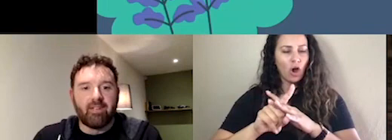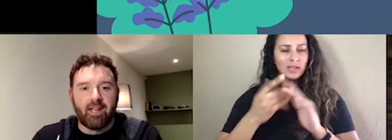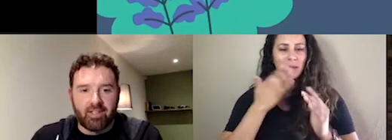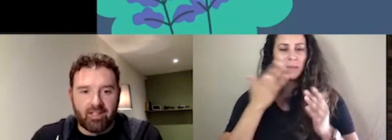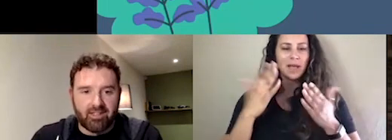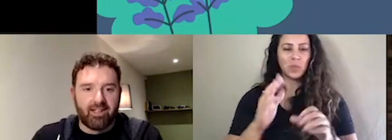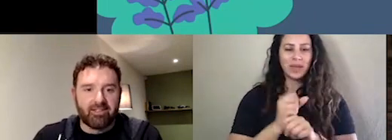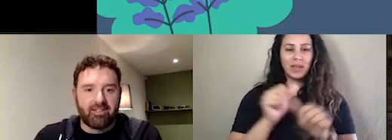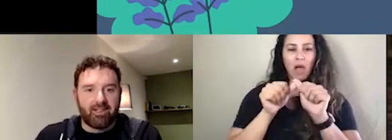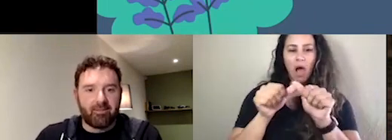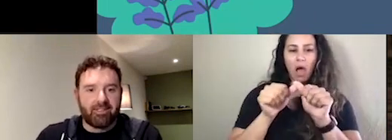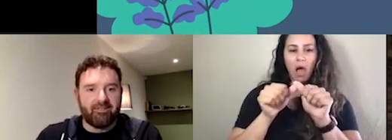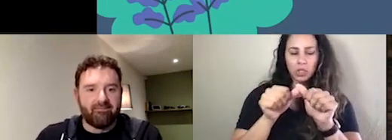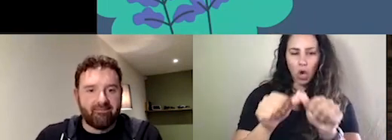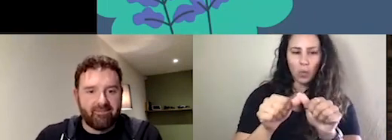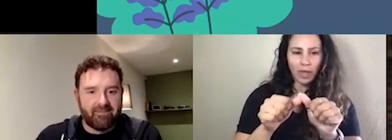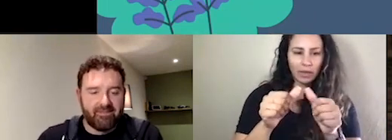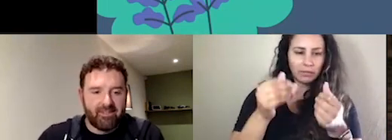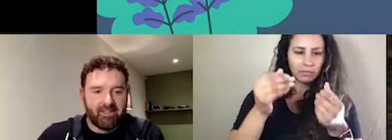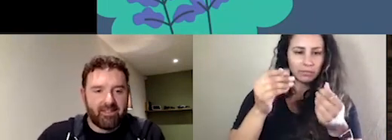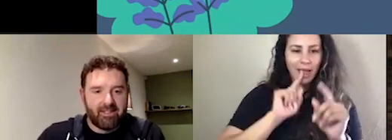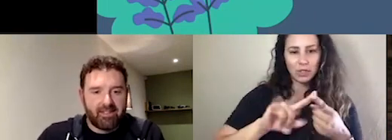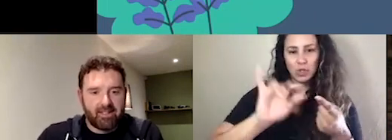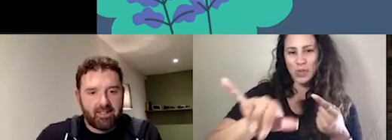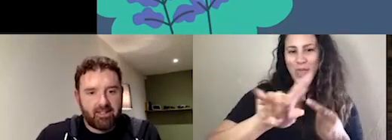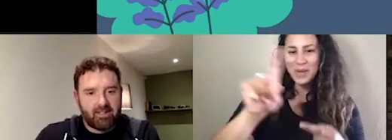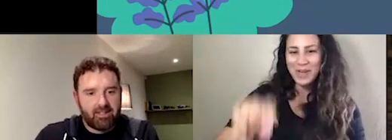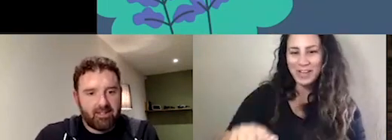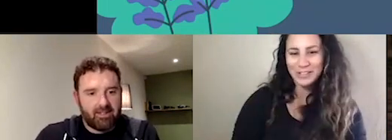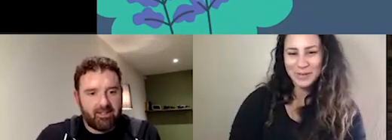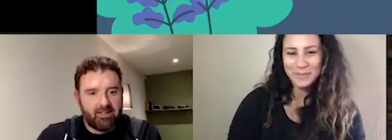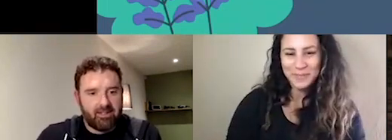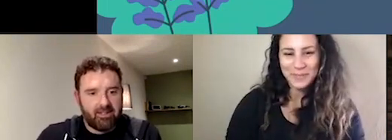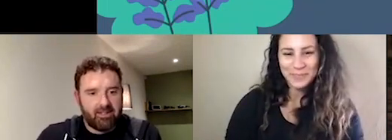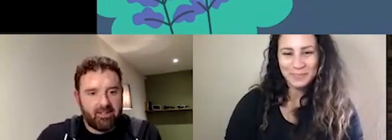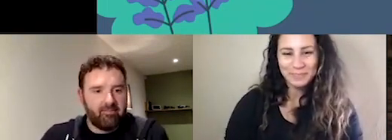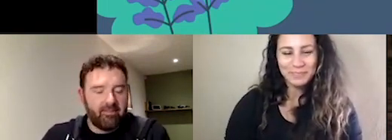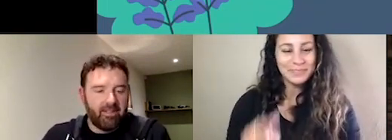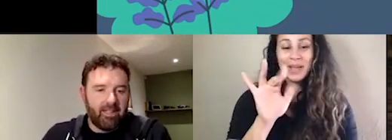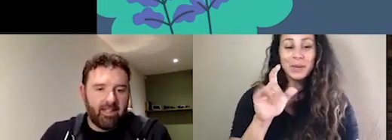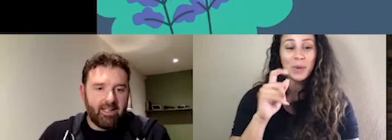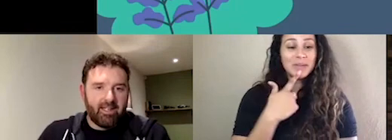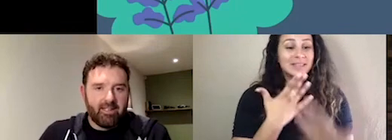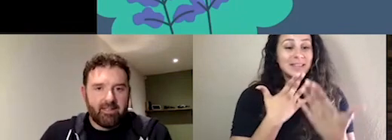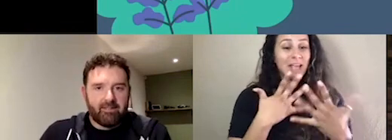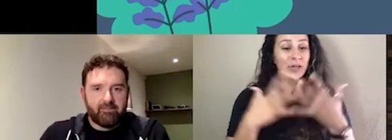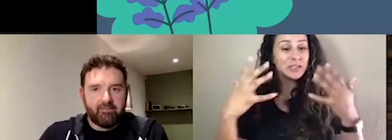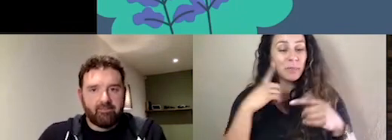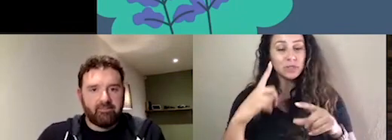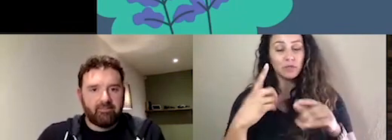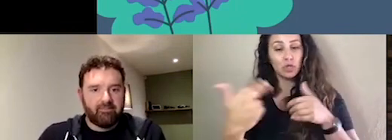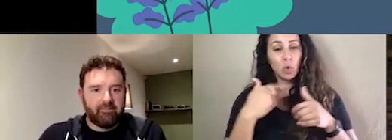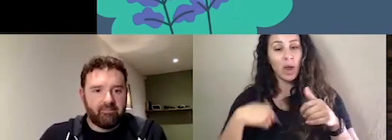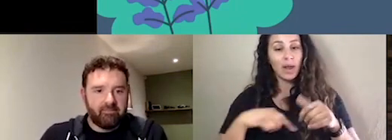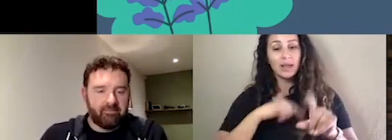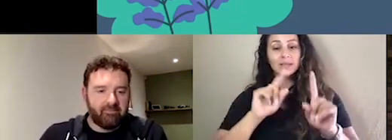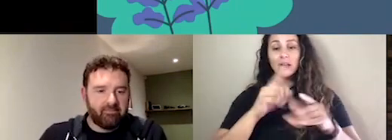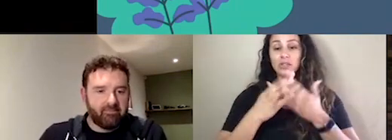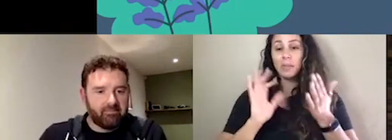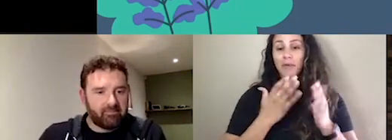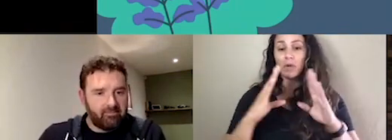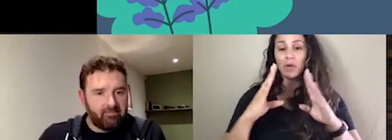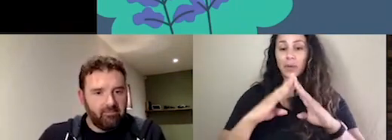ongoing changing answer to that question. Awesome. Thank you so much for joining us and answering some of our community